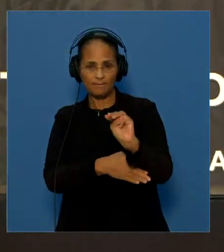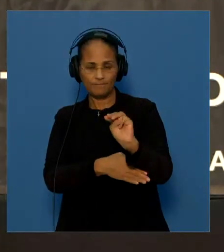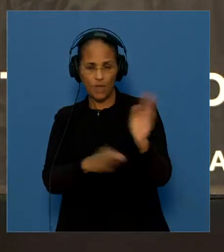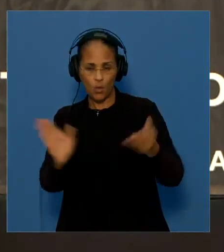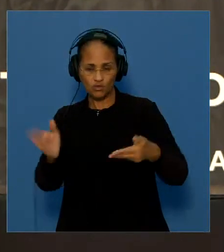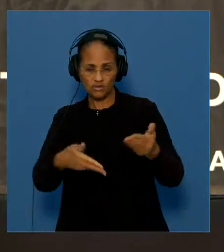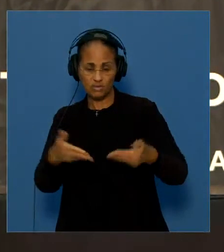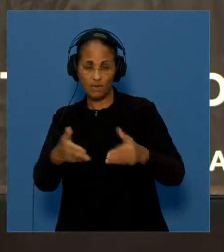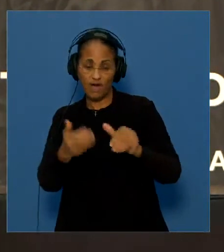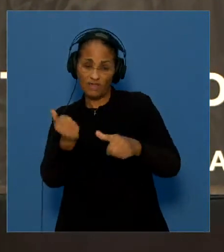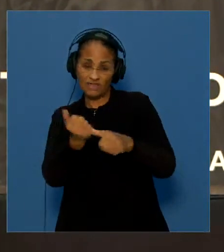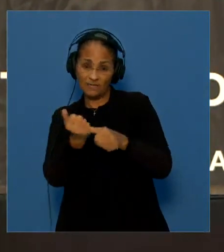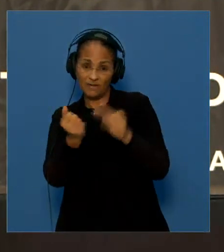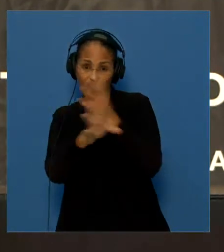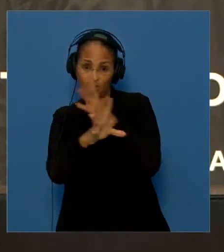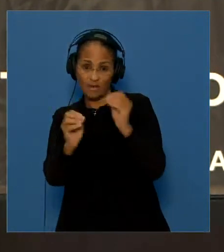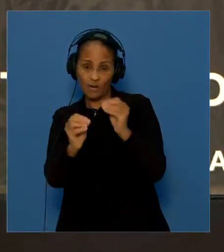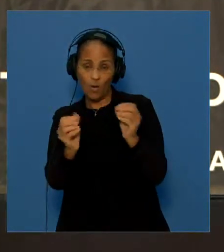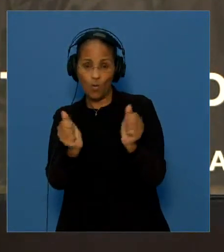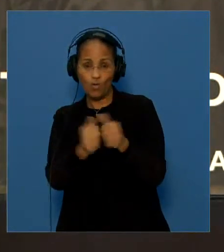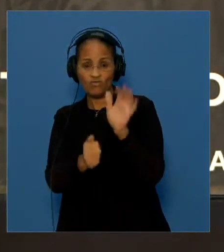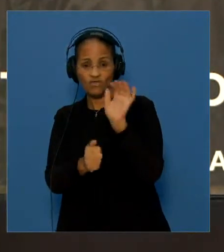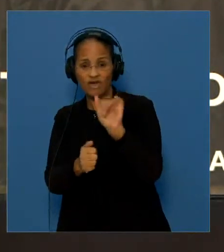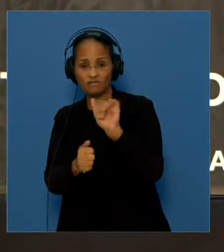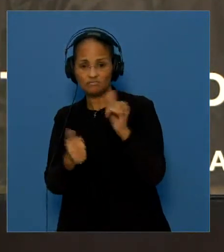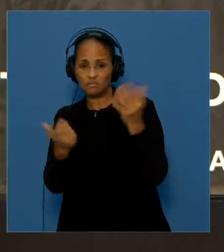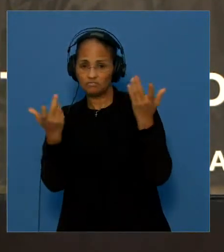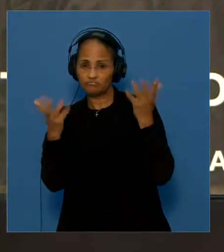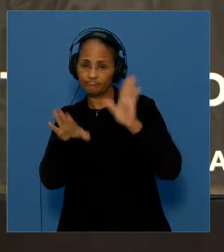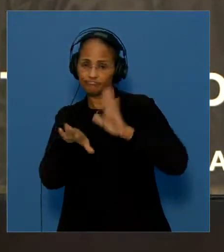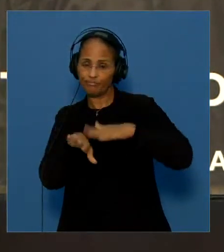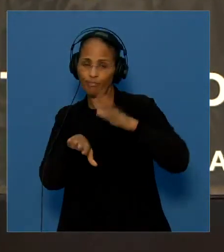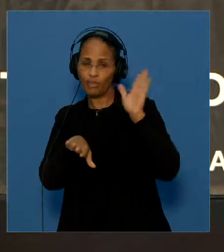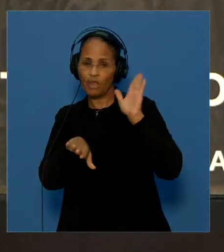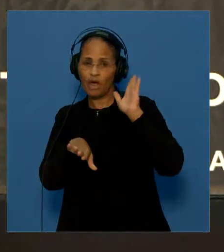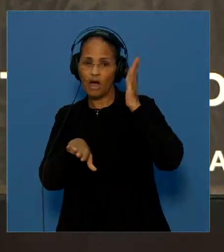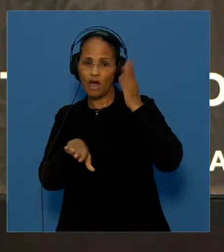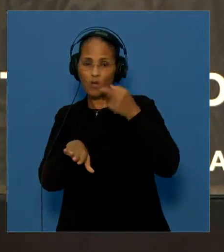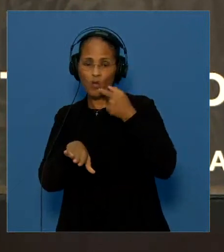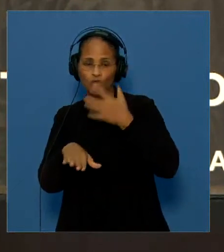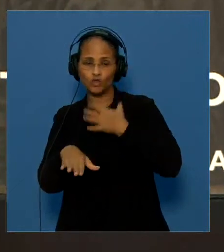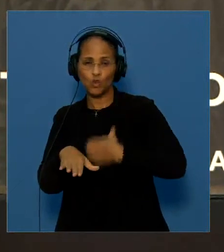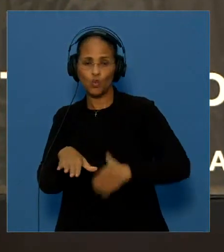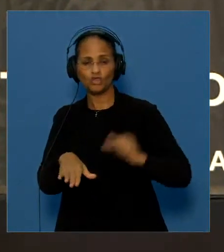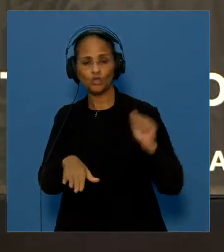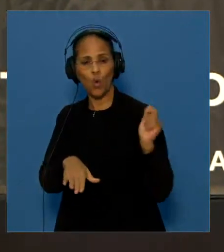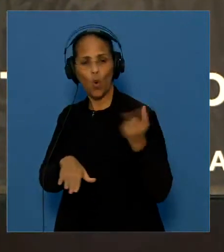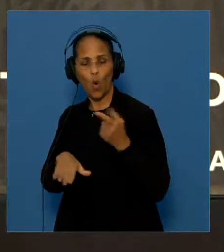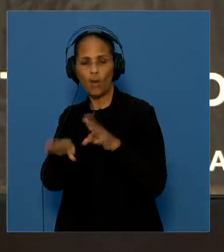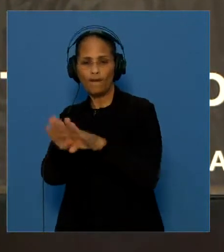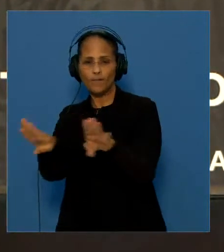Premier. So with that, it is time for us to sign off, and I am going to wish everyone in